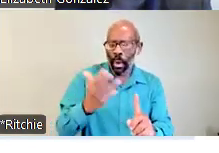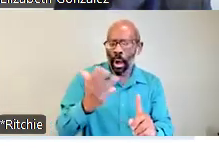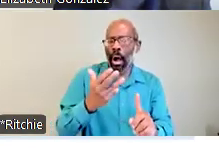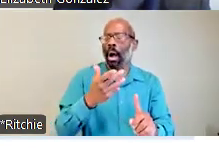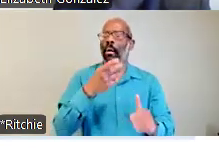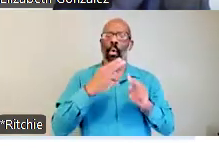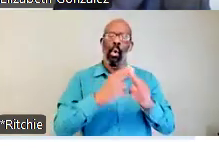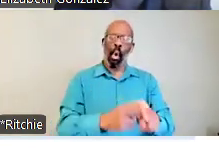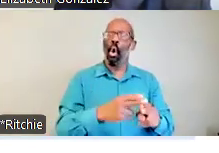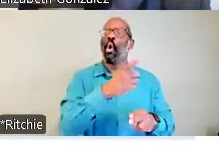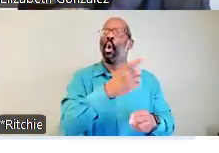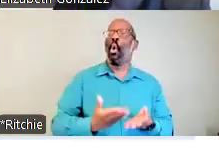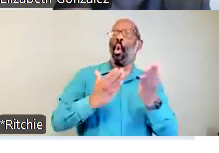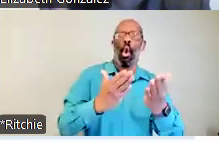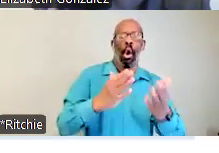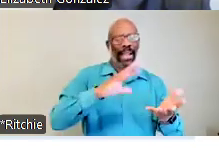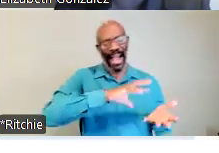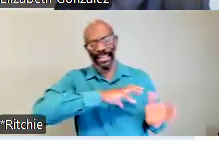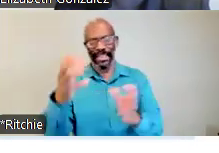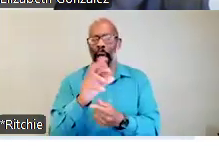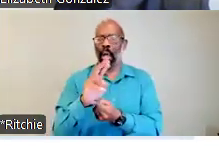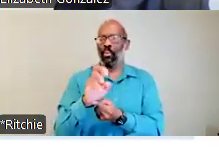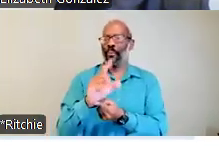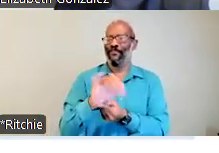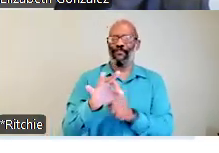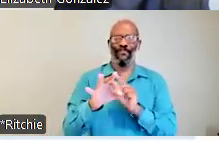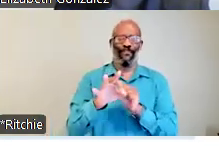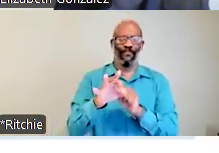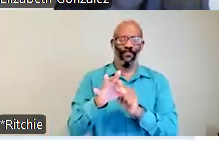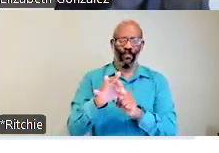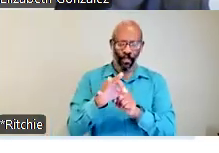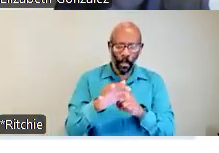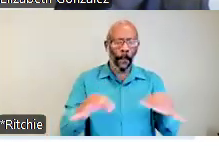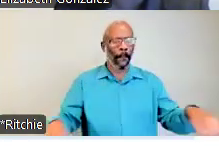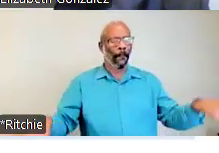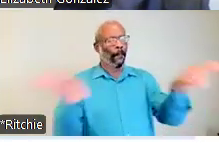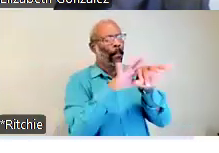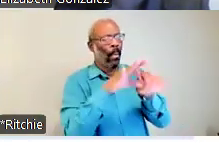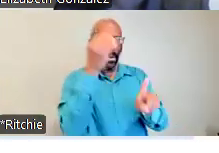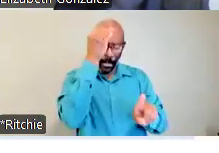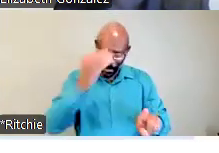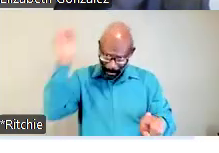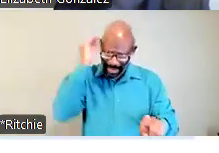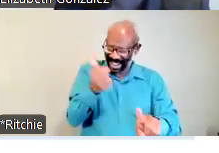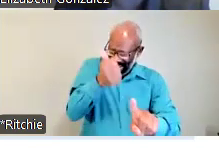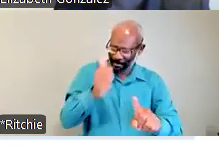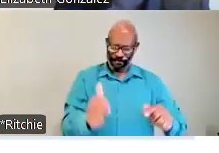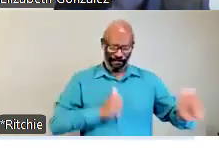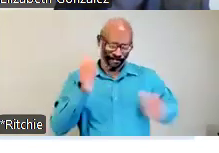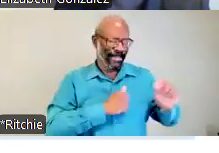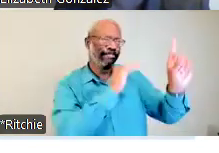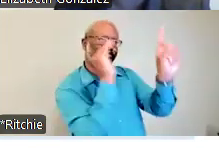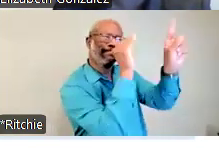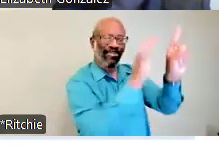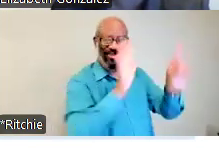but it's important to remember you have to reach out to them to actually get those options in